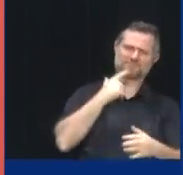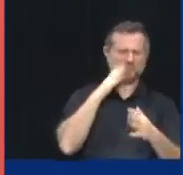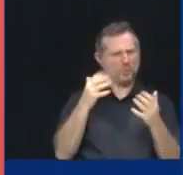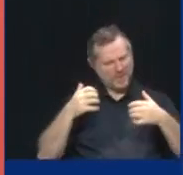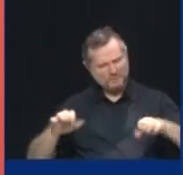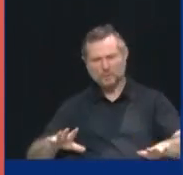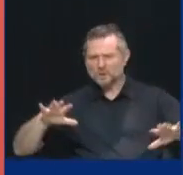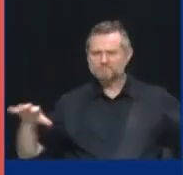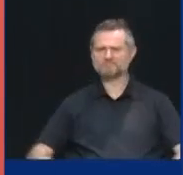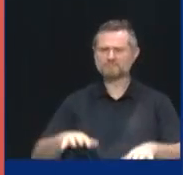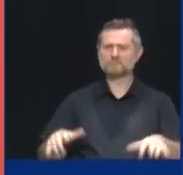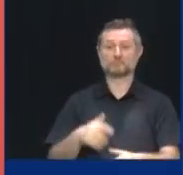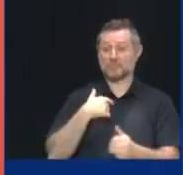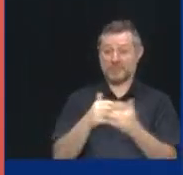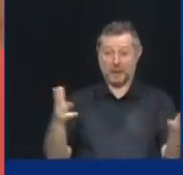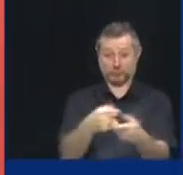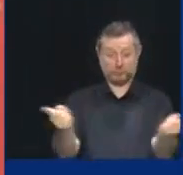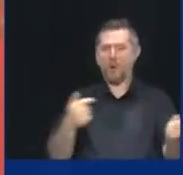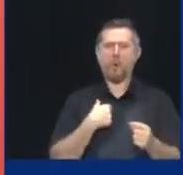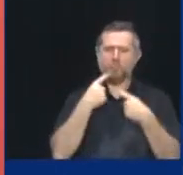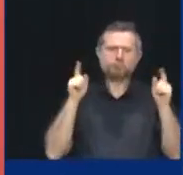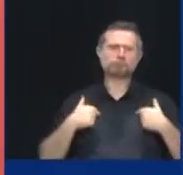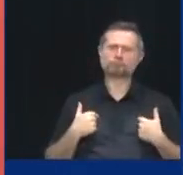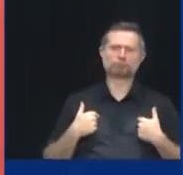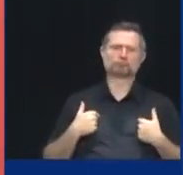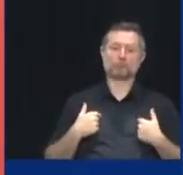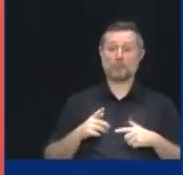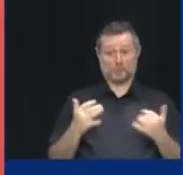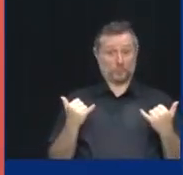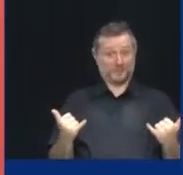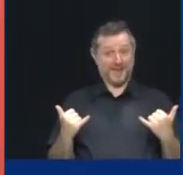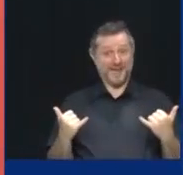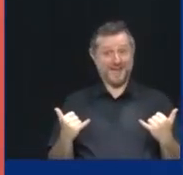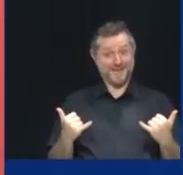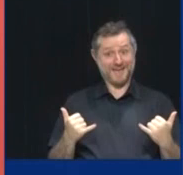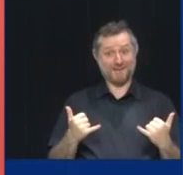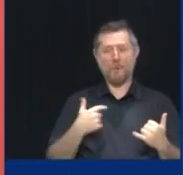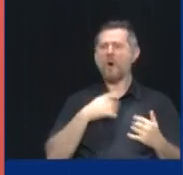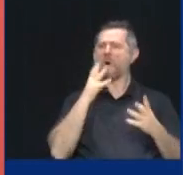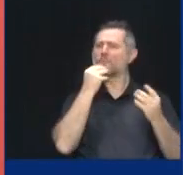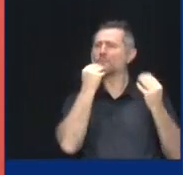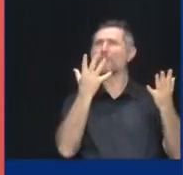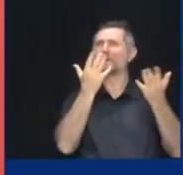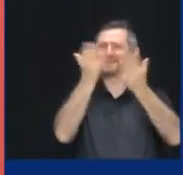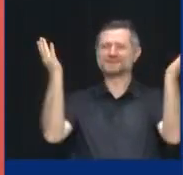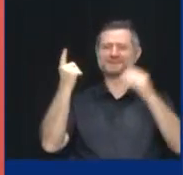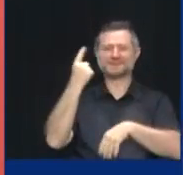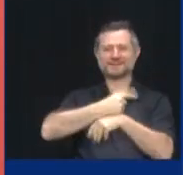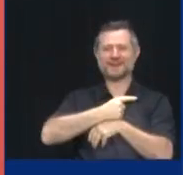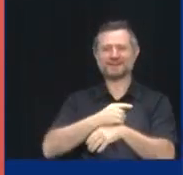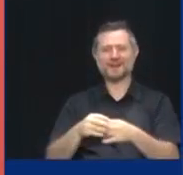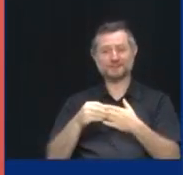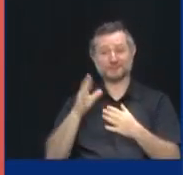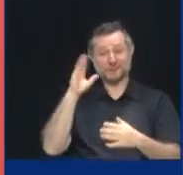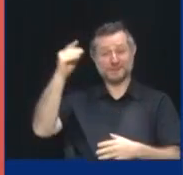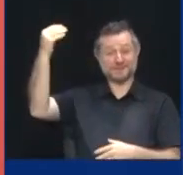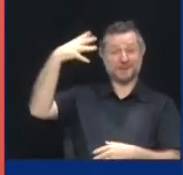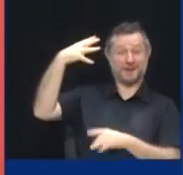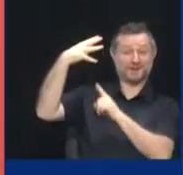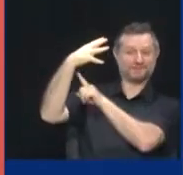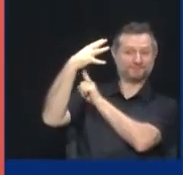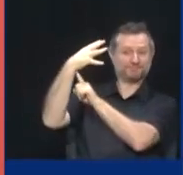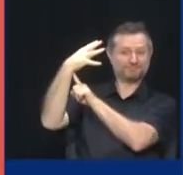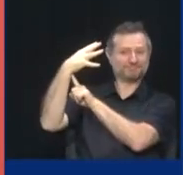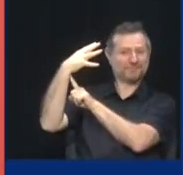otherwise. But today is such a beautiful day coming into New York. The sun is shining. It's a memorable day,